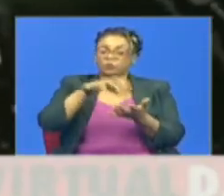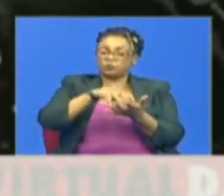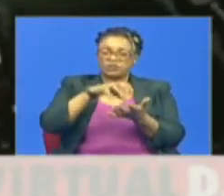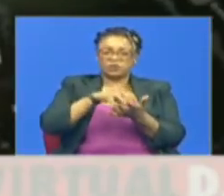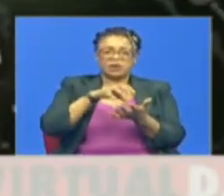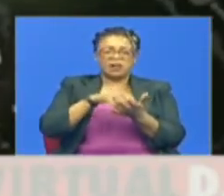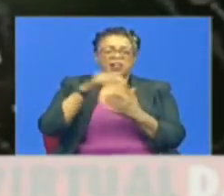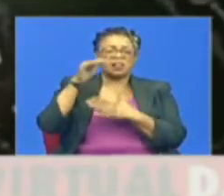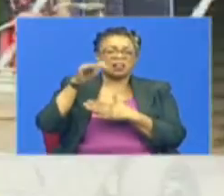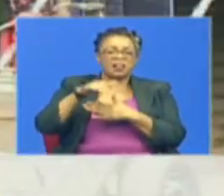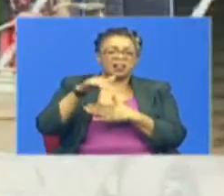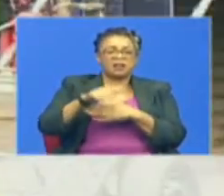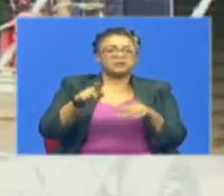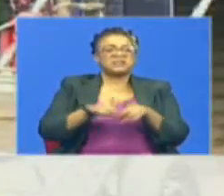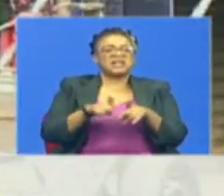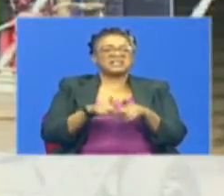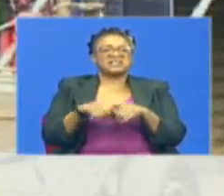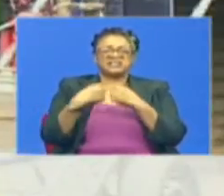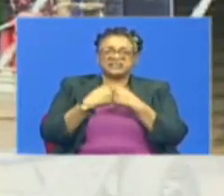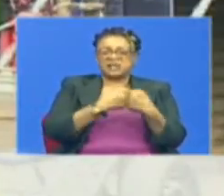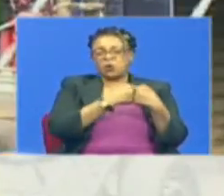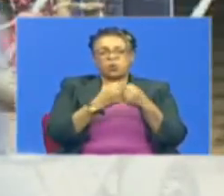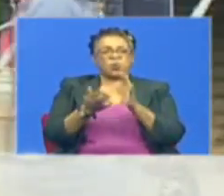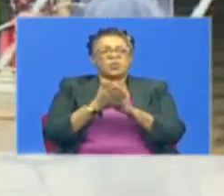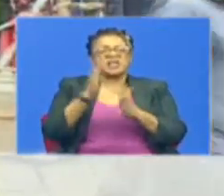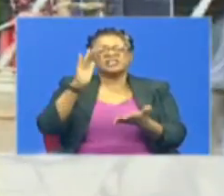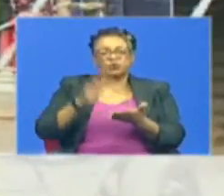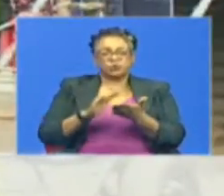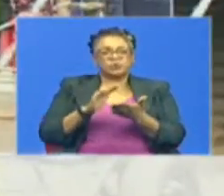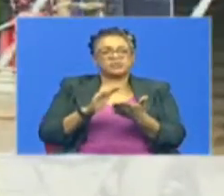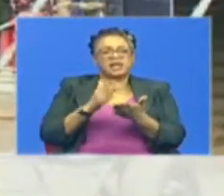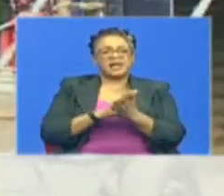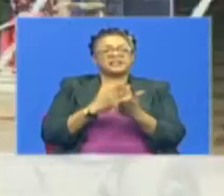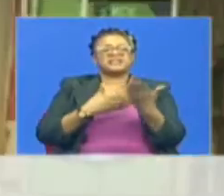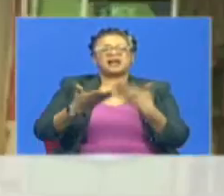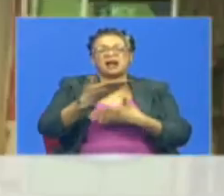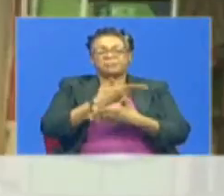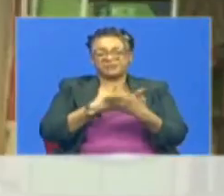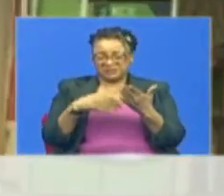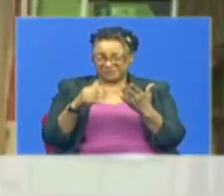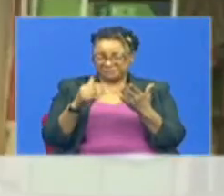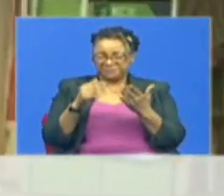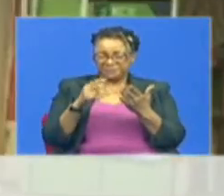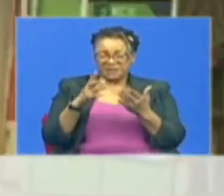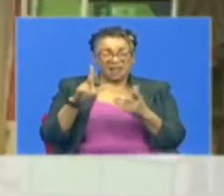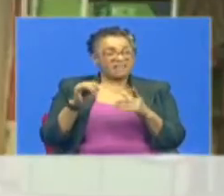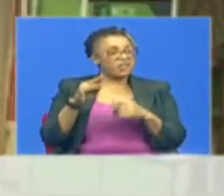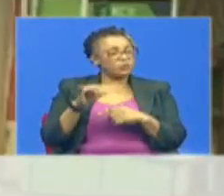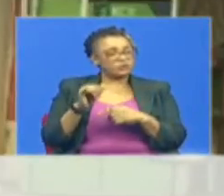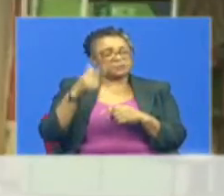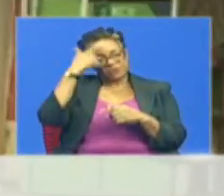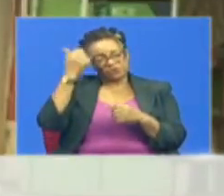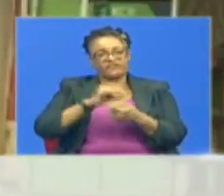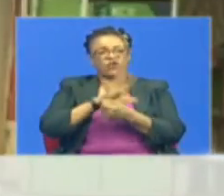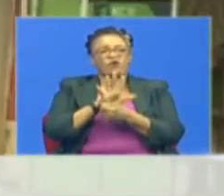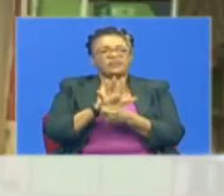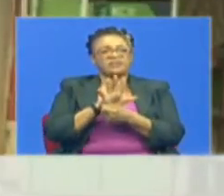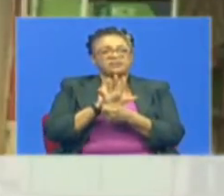deteriorating even as they grapple with reduced incomes and interrupted livelihoods owing to the COVID-19